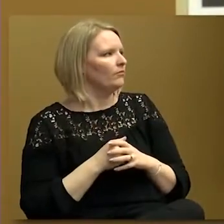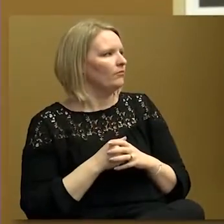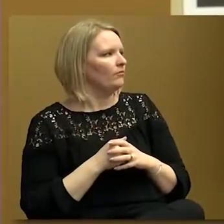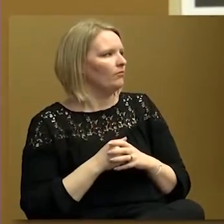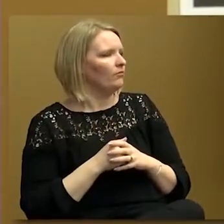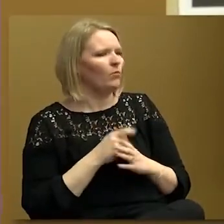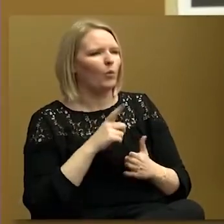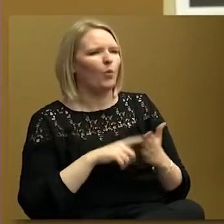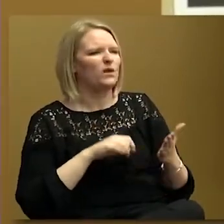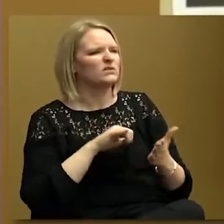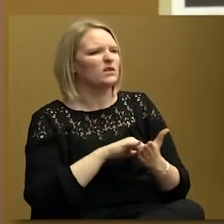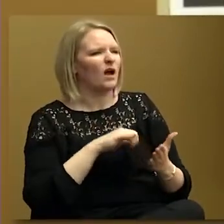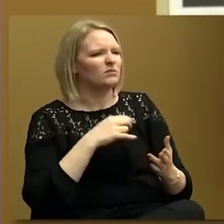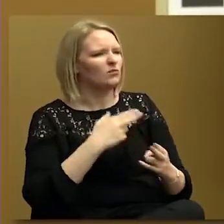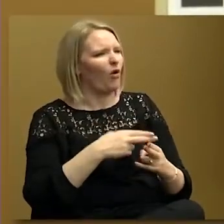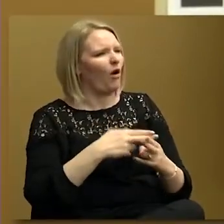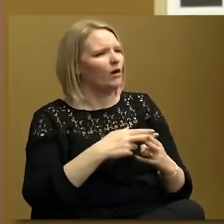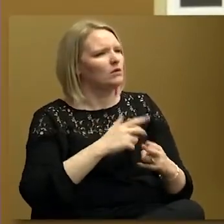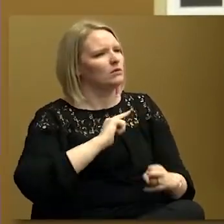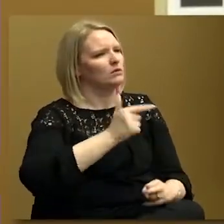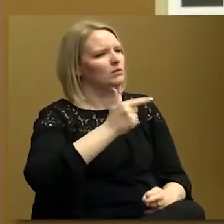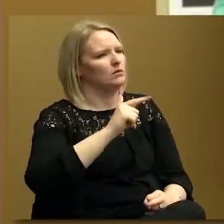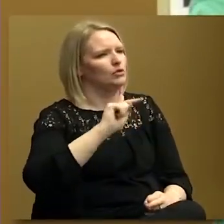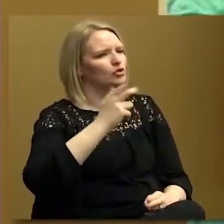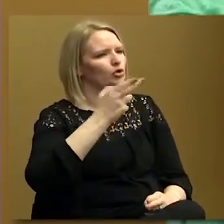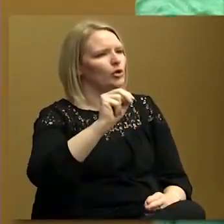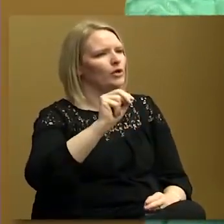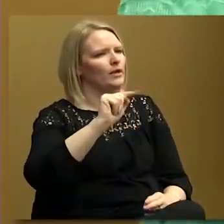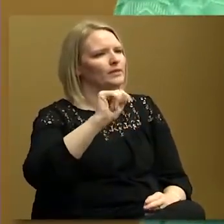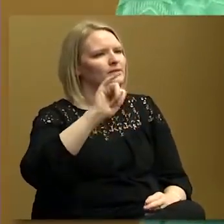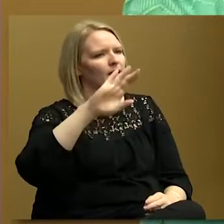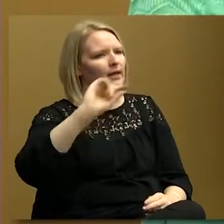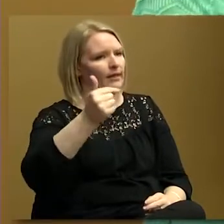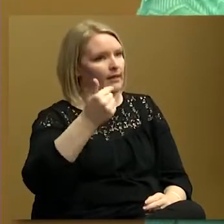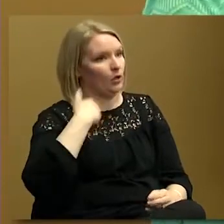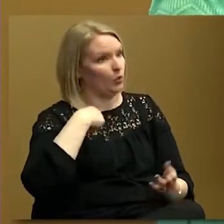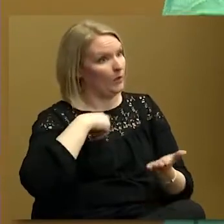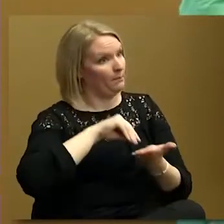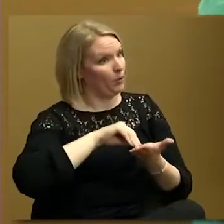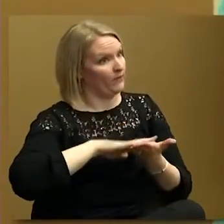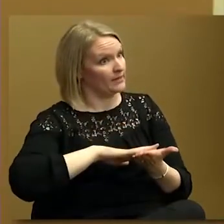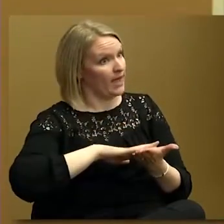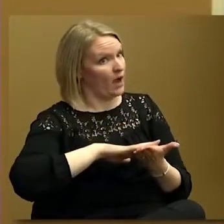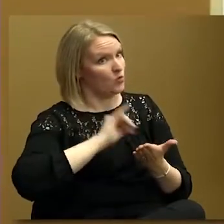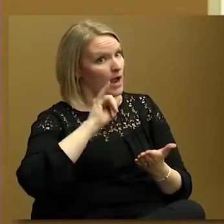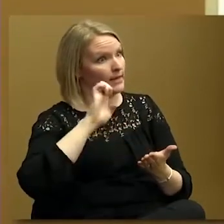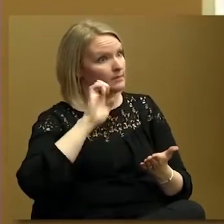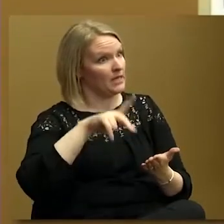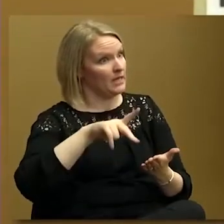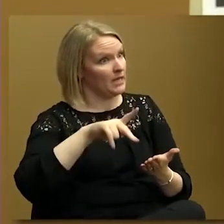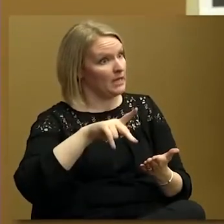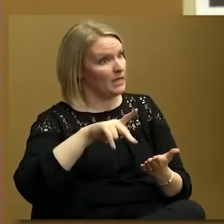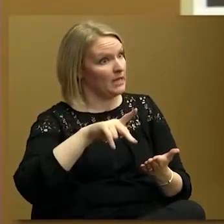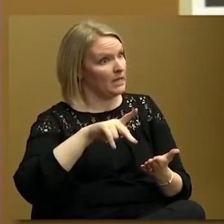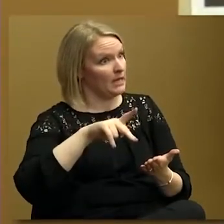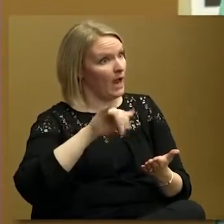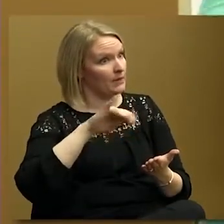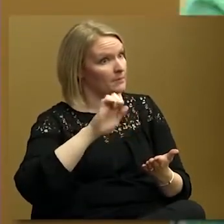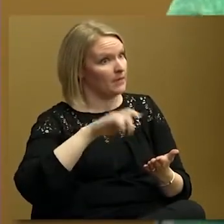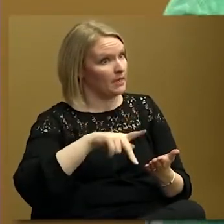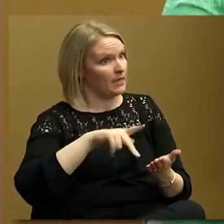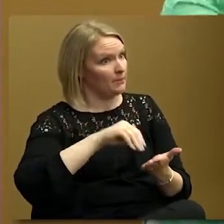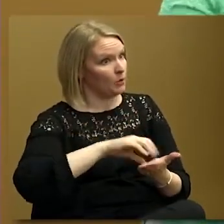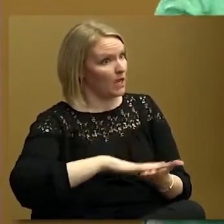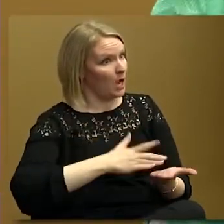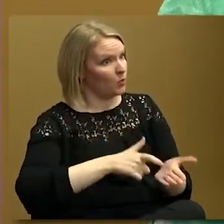what's that? That's turn taking. Oh my God, did we put that on IEPs? That turn taking thing? Yeah,